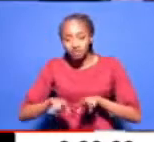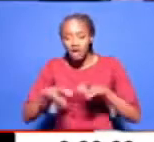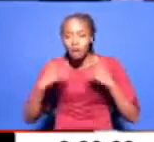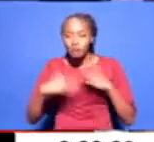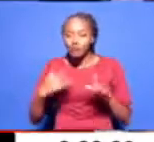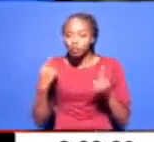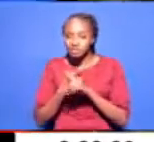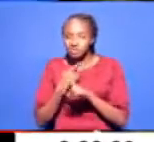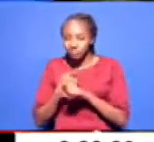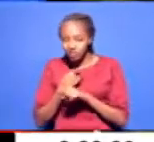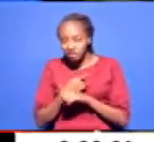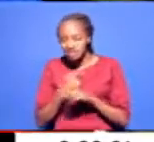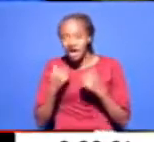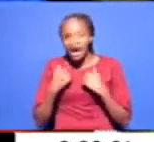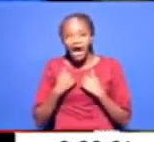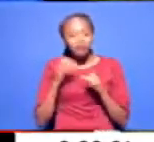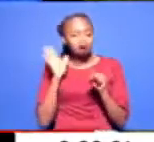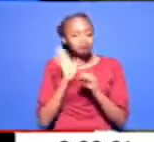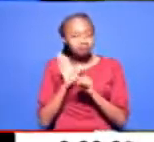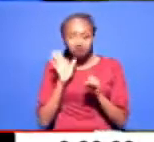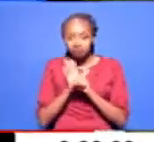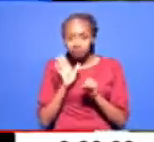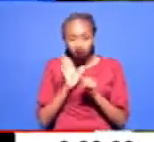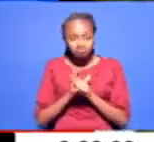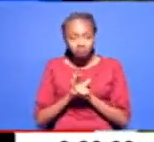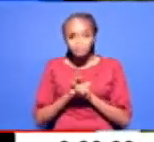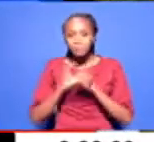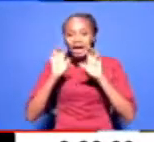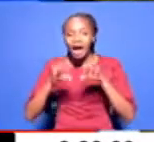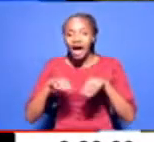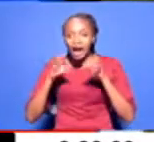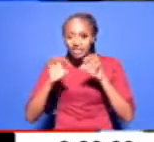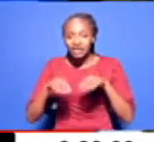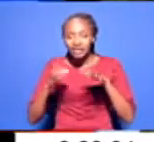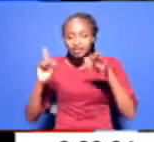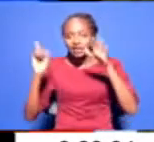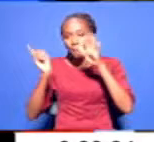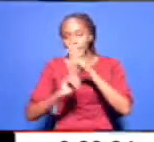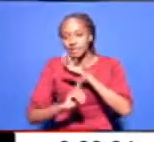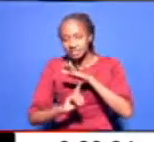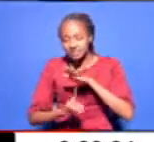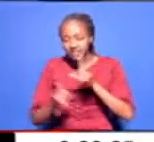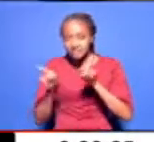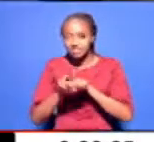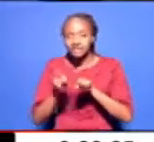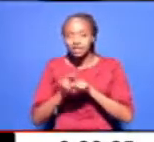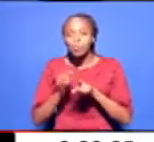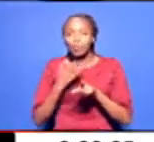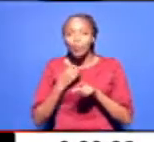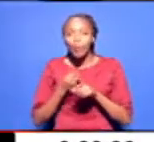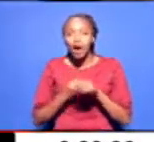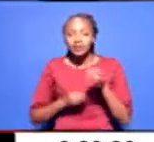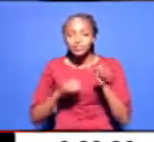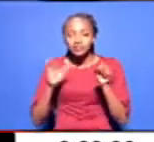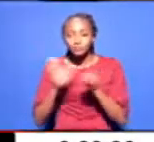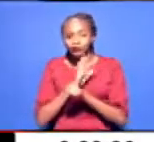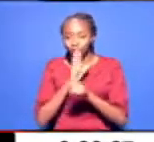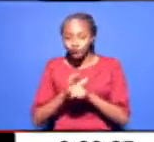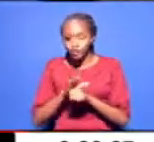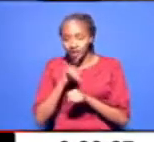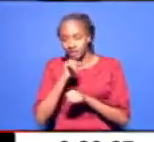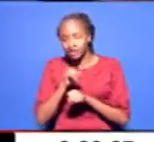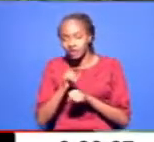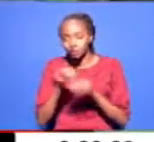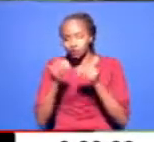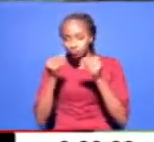choices wakuzima simekuwa nyingi. The Agriculture Ministry established the Coffee Prices Stabilization Framework that seeks to address challenges in the